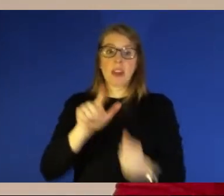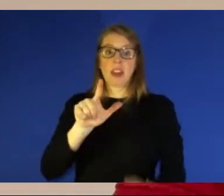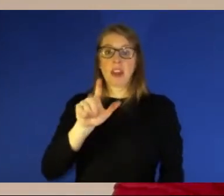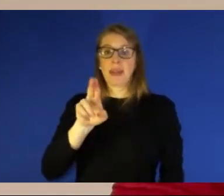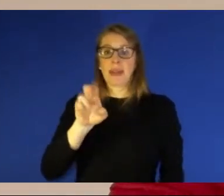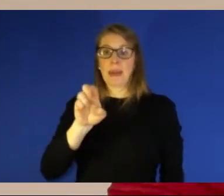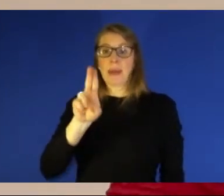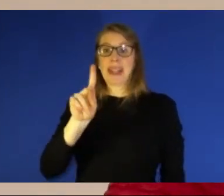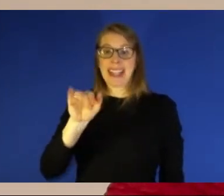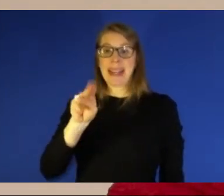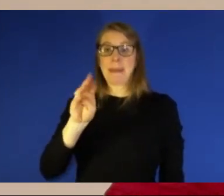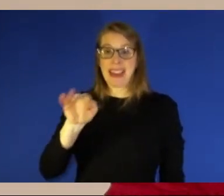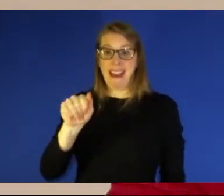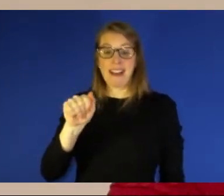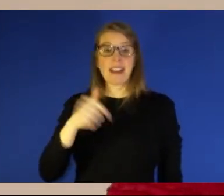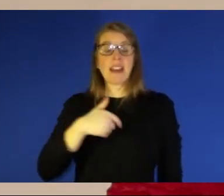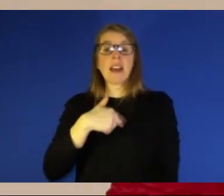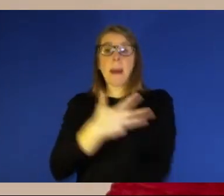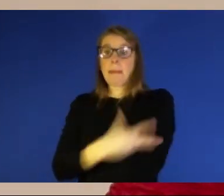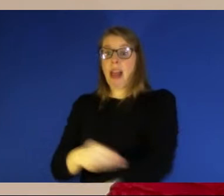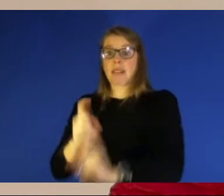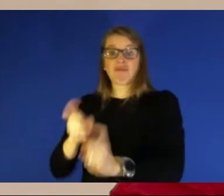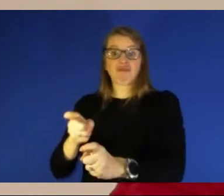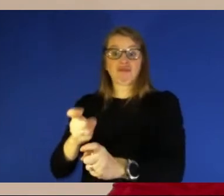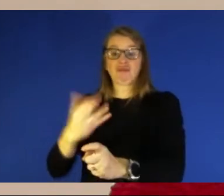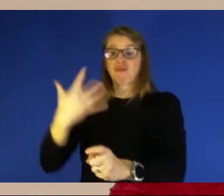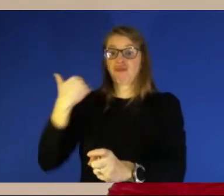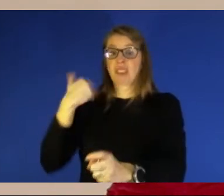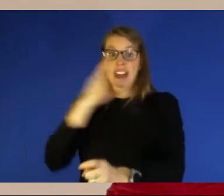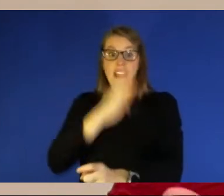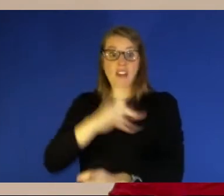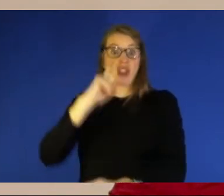in the past, and I never, ever thought that I would be